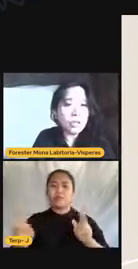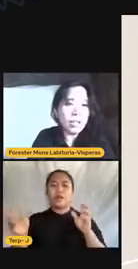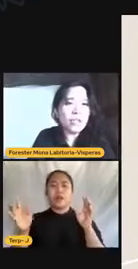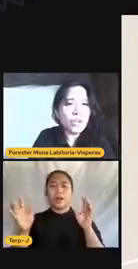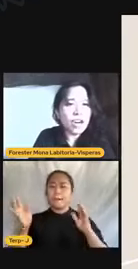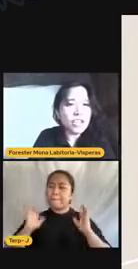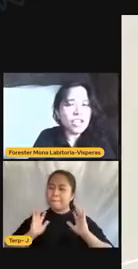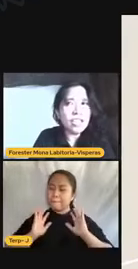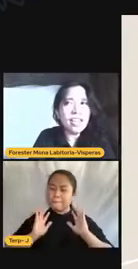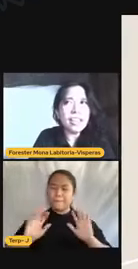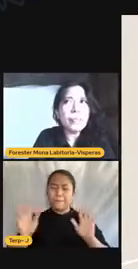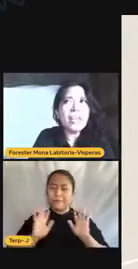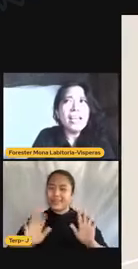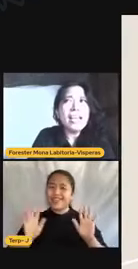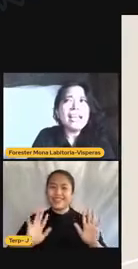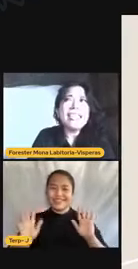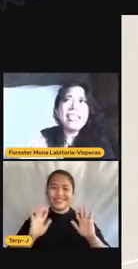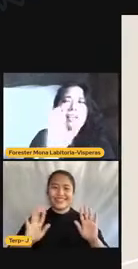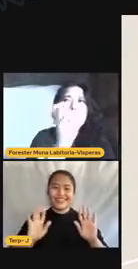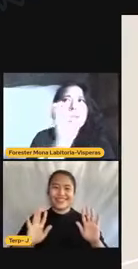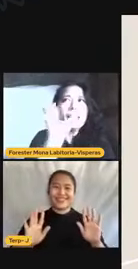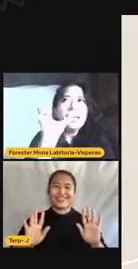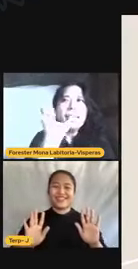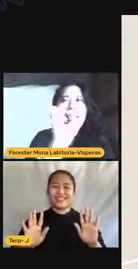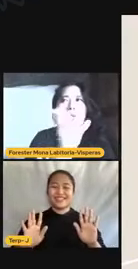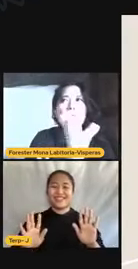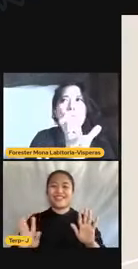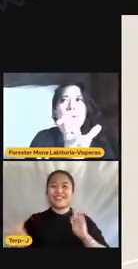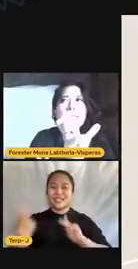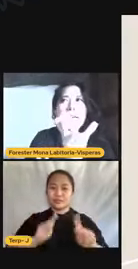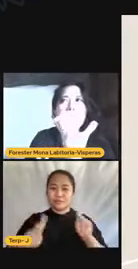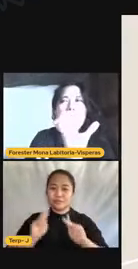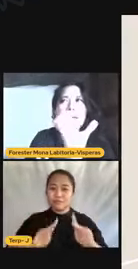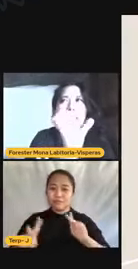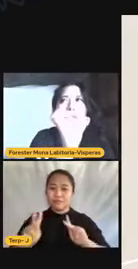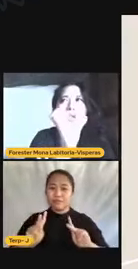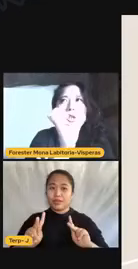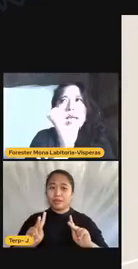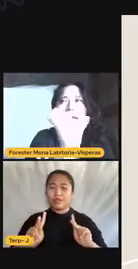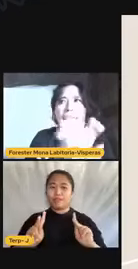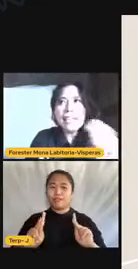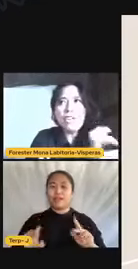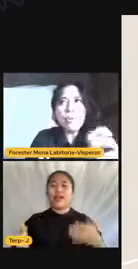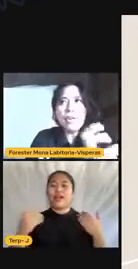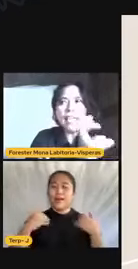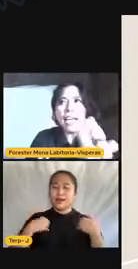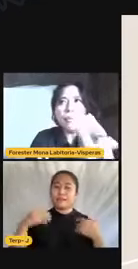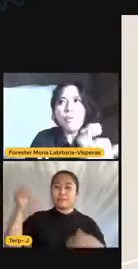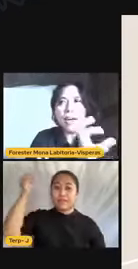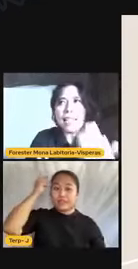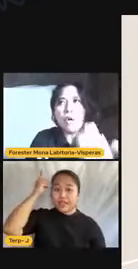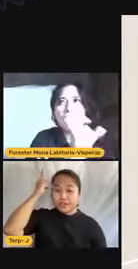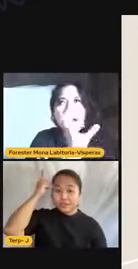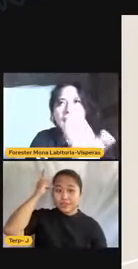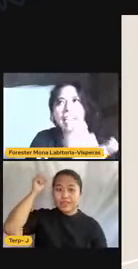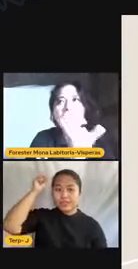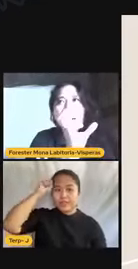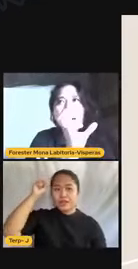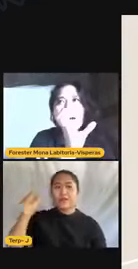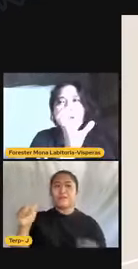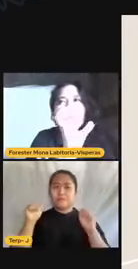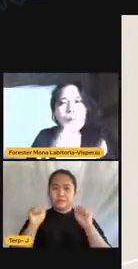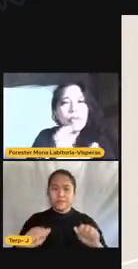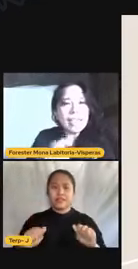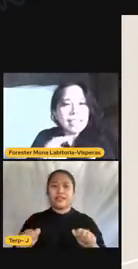as model for our children. Kasi, ganito daw po kasi, dati daw po, hindi alam ng mga tao na